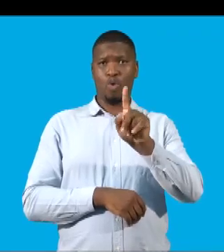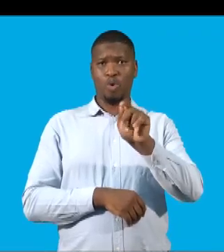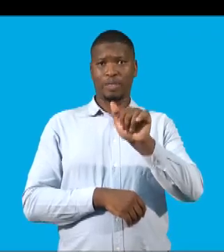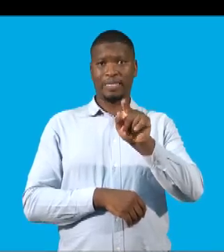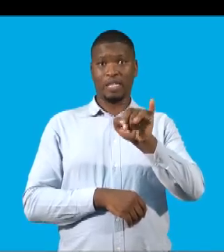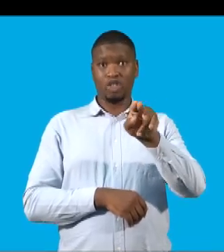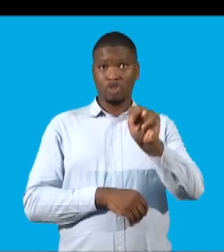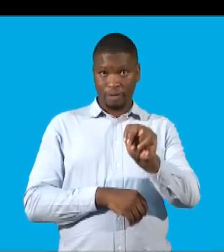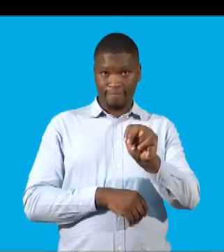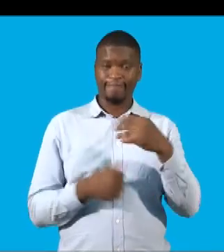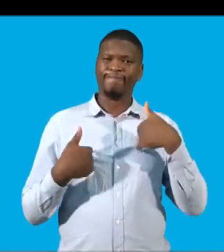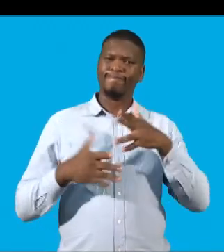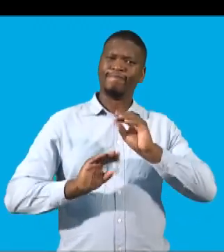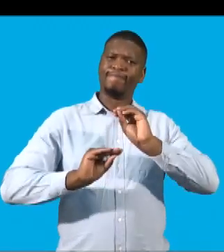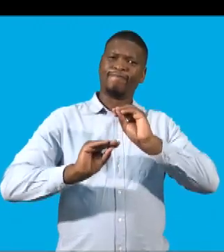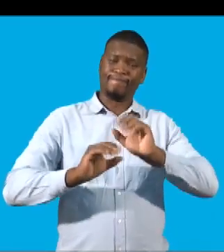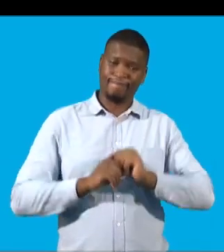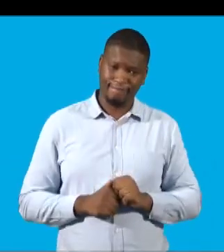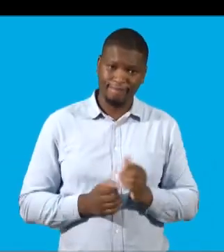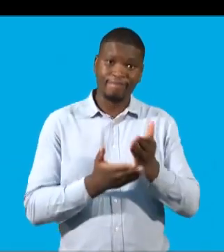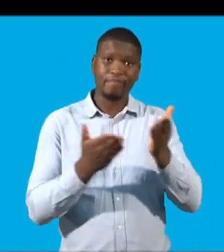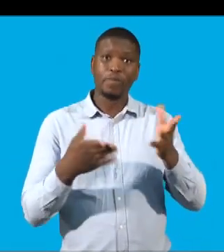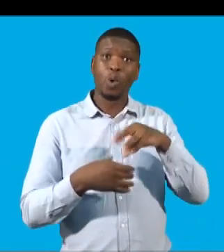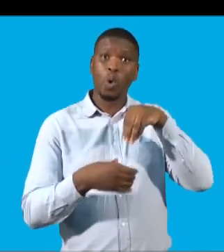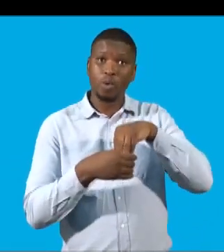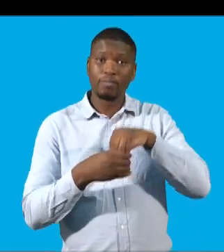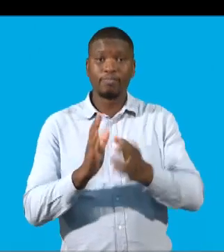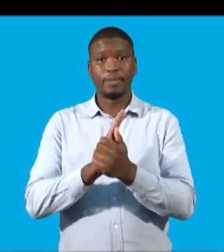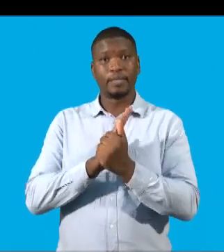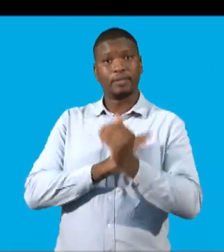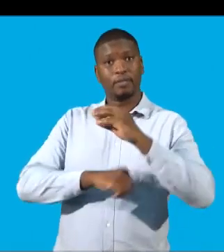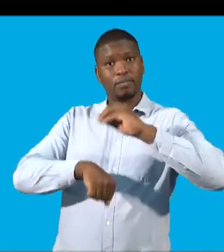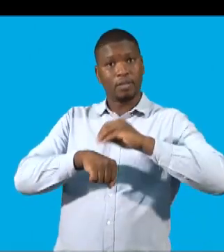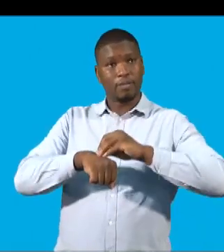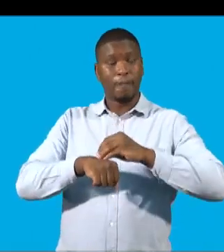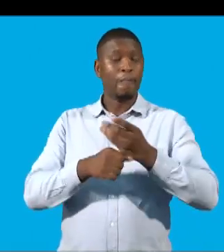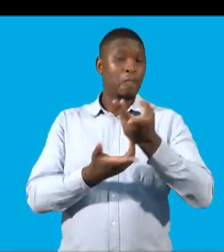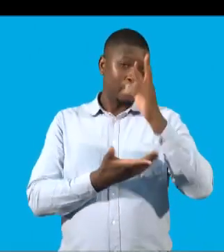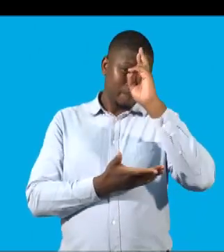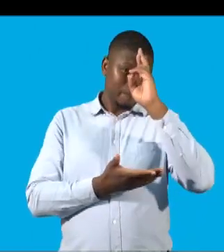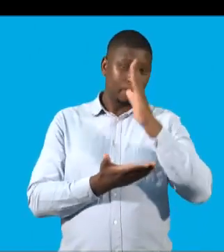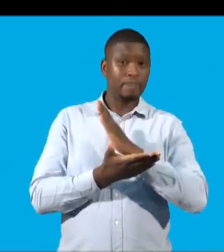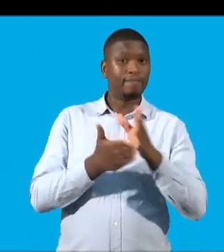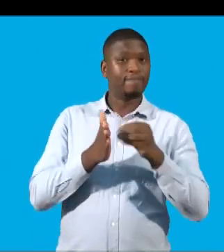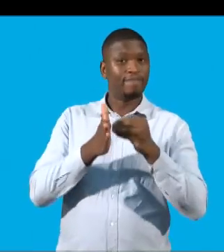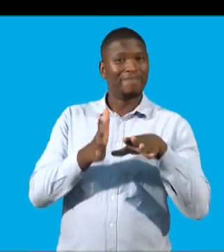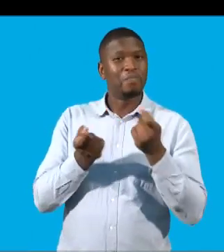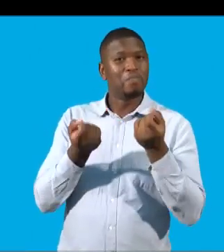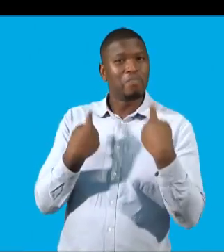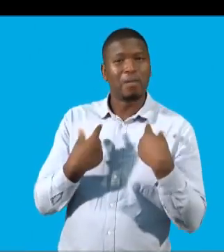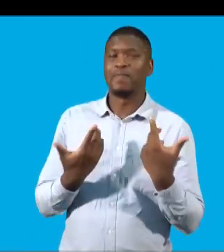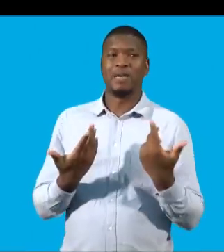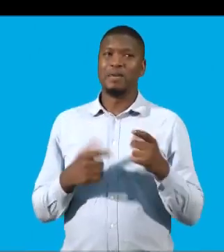to it. Now, when it comes to the content and skill problems with the sigma notation, is that learners do not understand